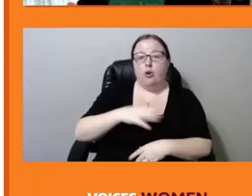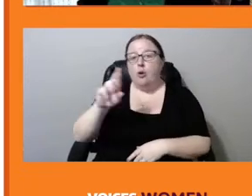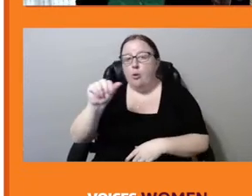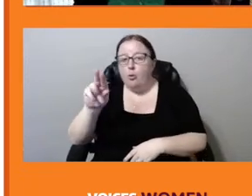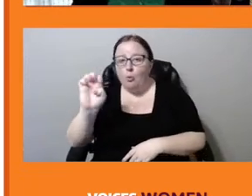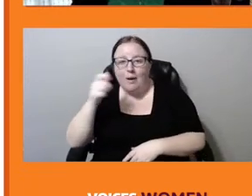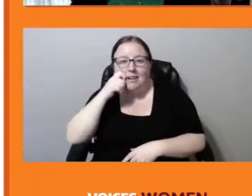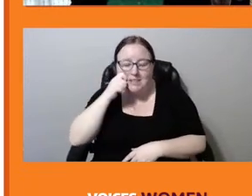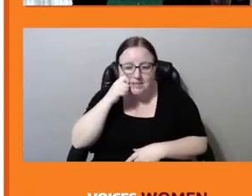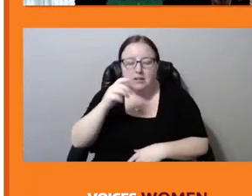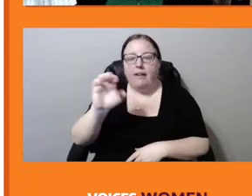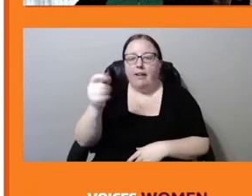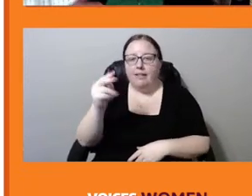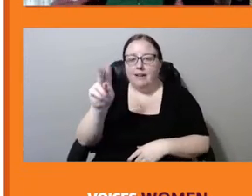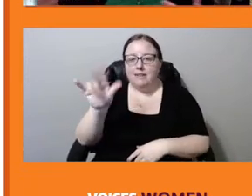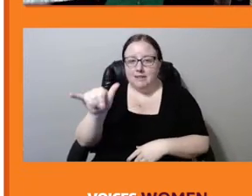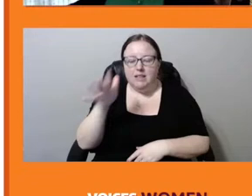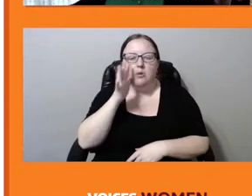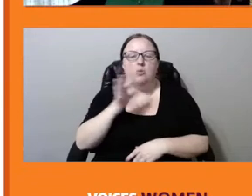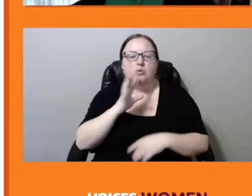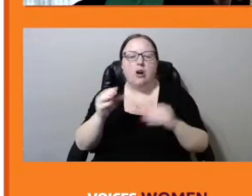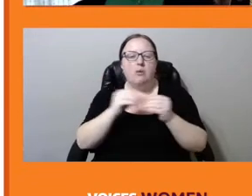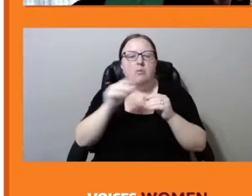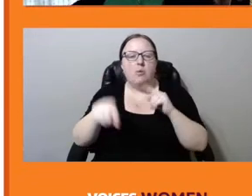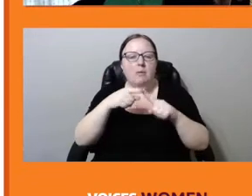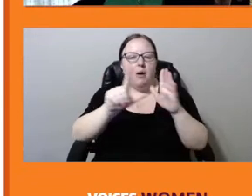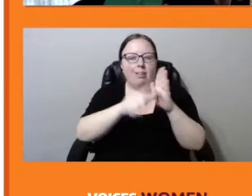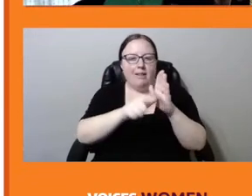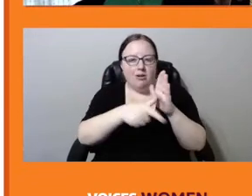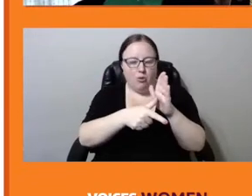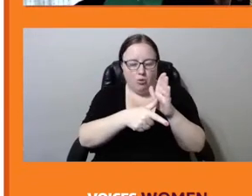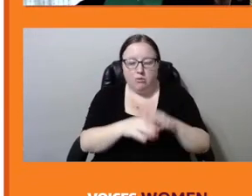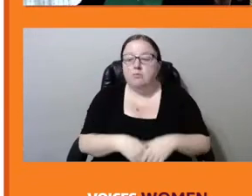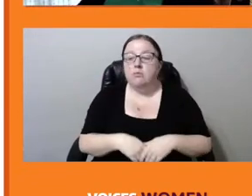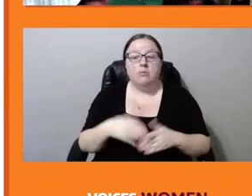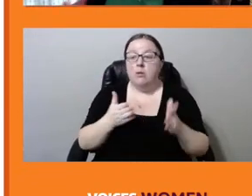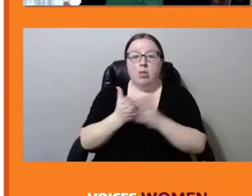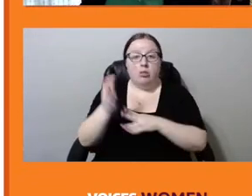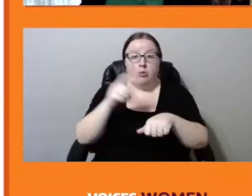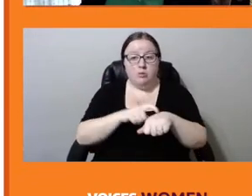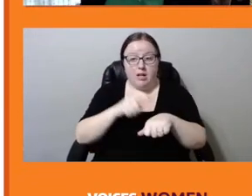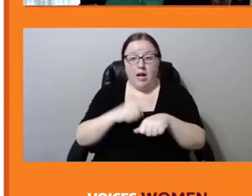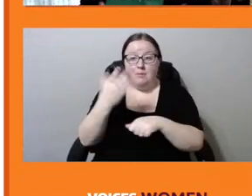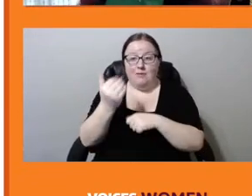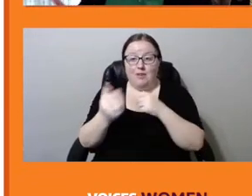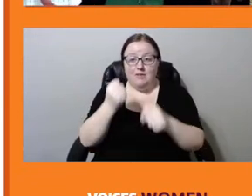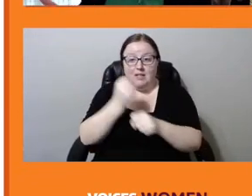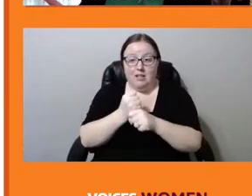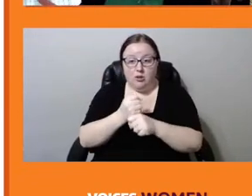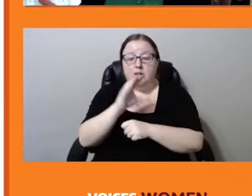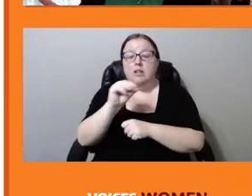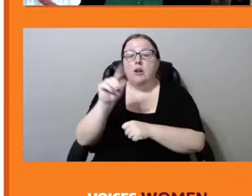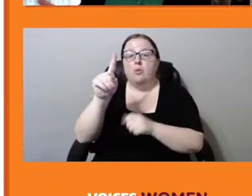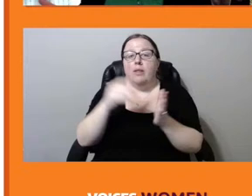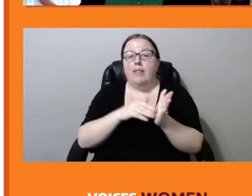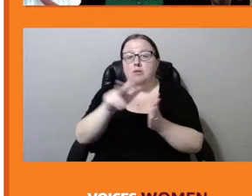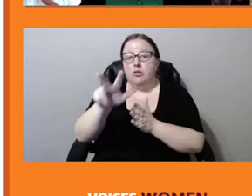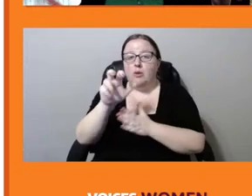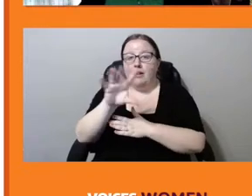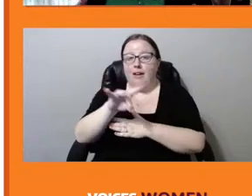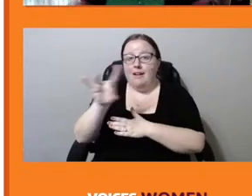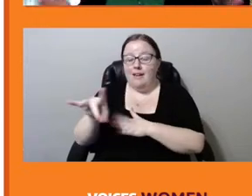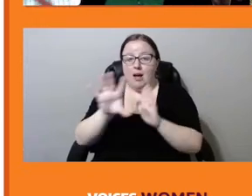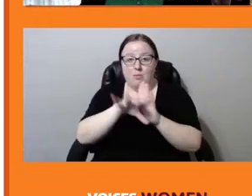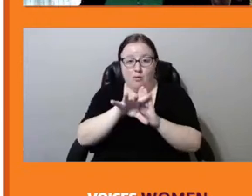scores, which Alba will talk to you about later. And so diving in, over time, across 15 years and 1,388 top